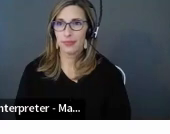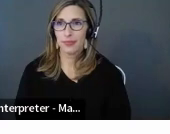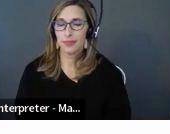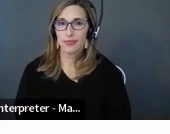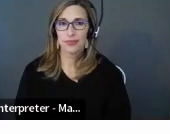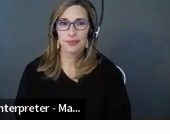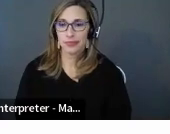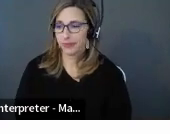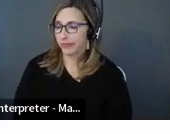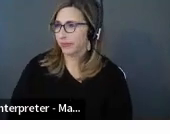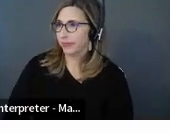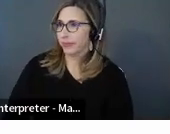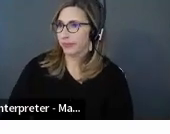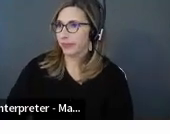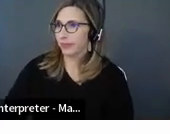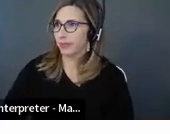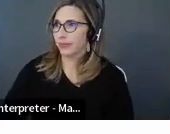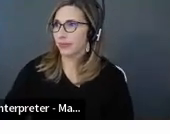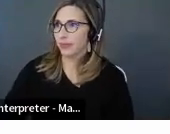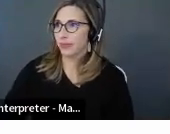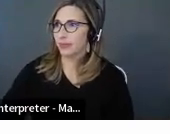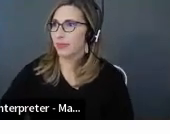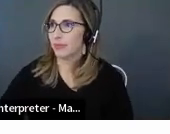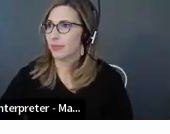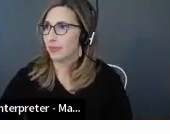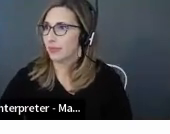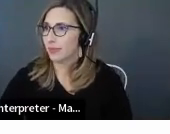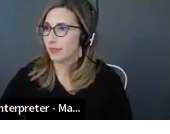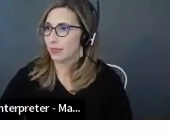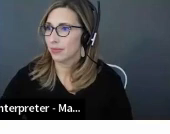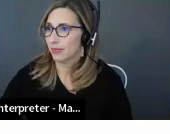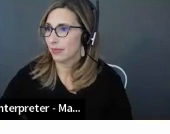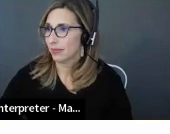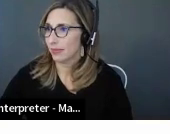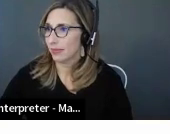Okay, and you're welcome if you have any thoughts after